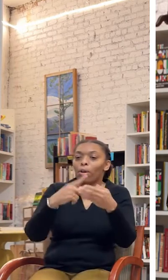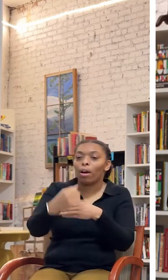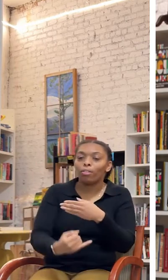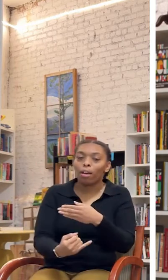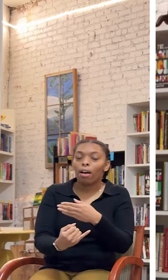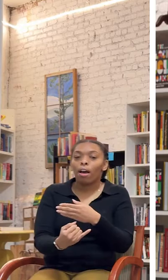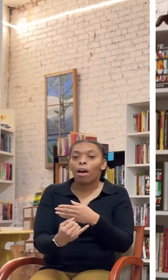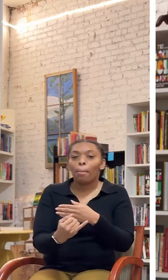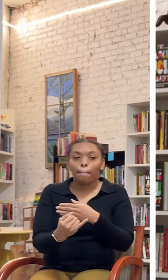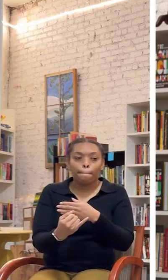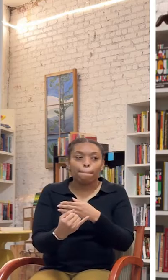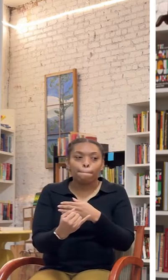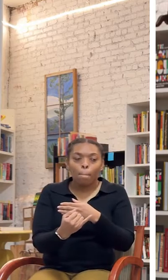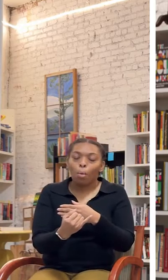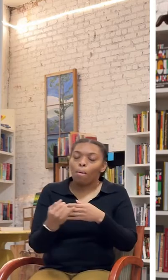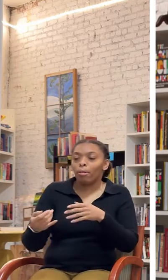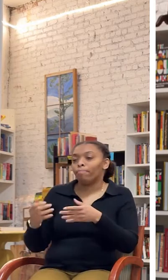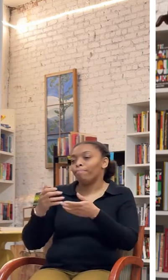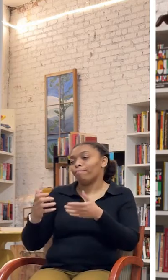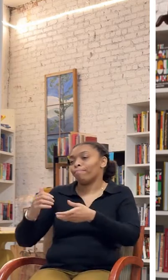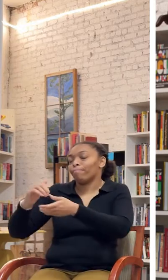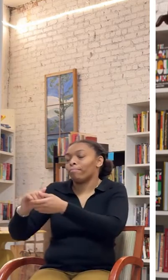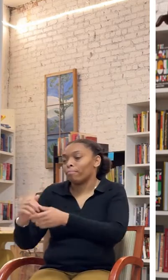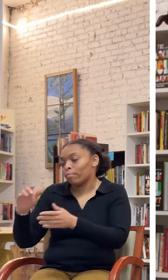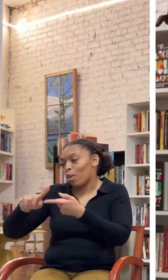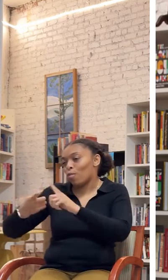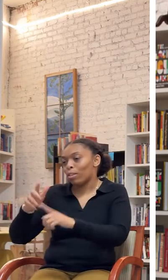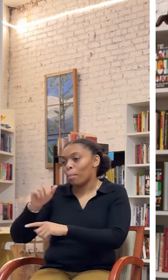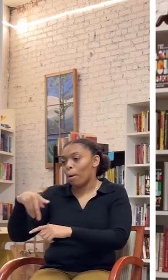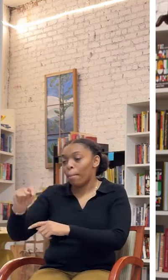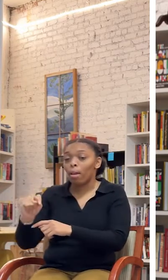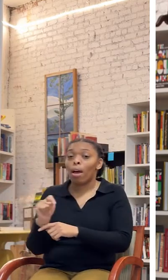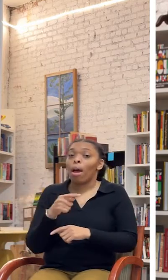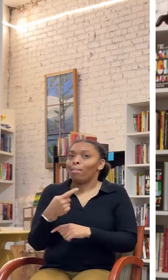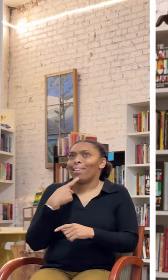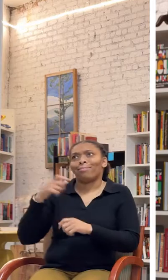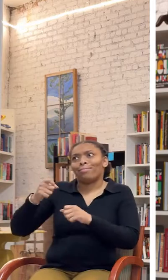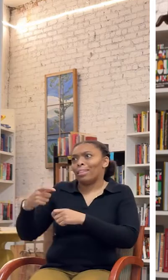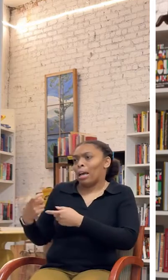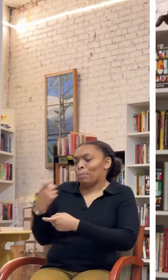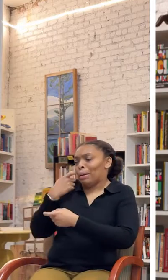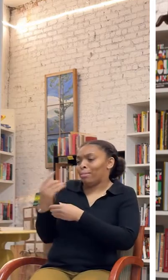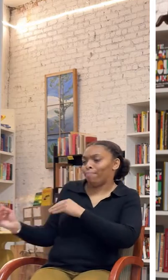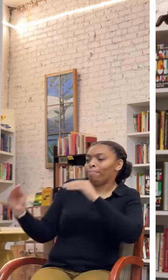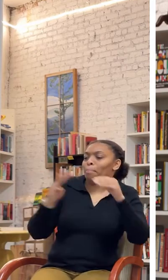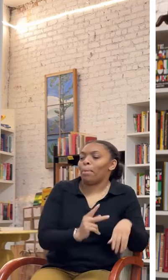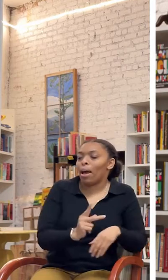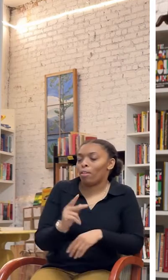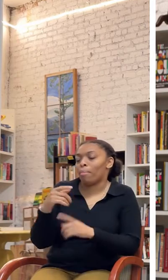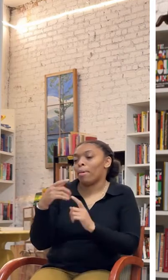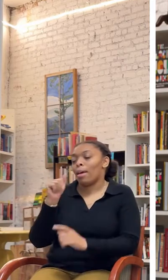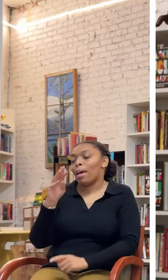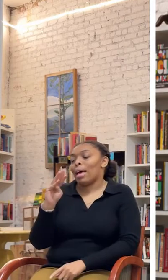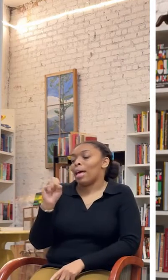being in Rocio Silverio's apartment in the Grand Concourse. And you being like, yeah, I just came back from Amsterdam. Like, I just